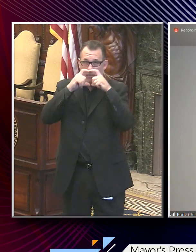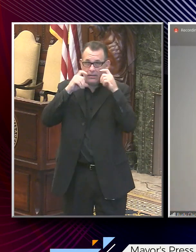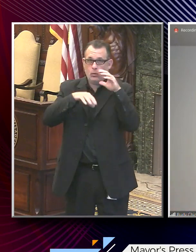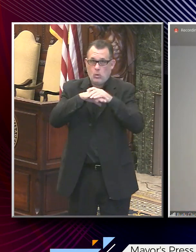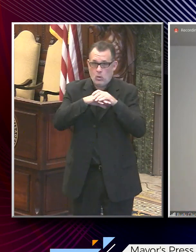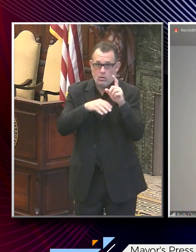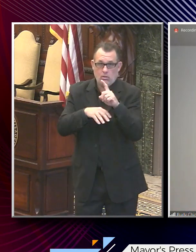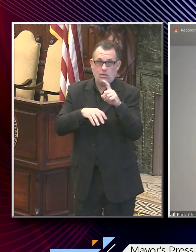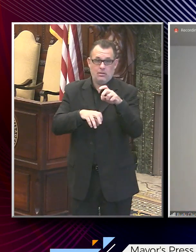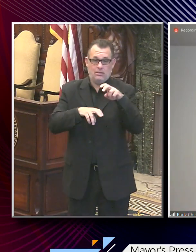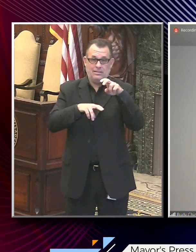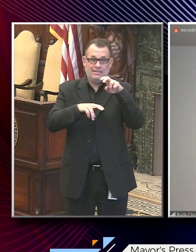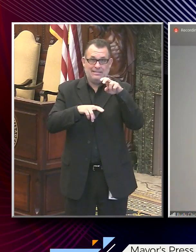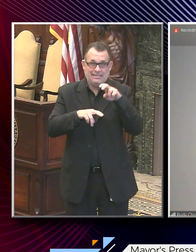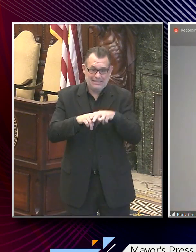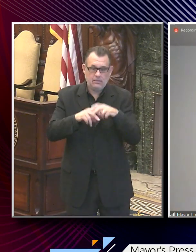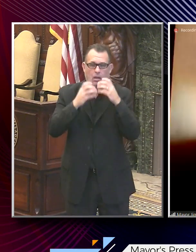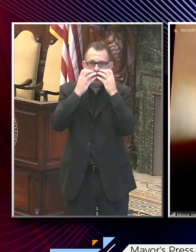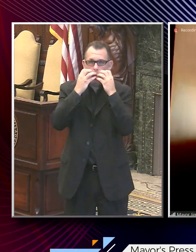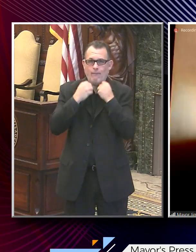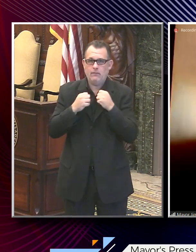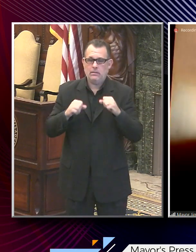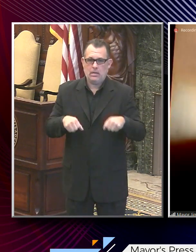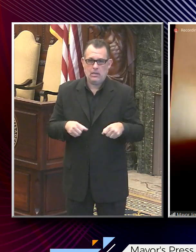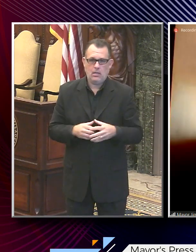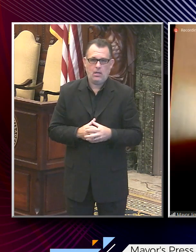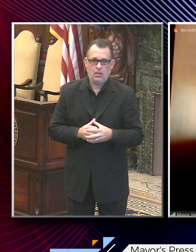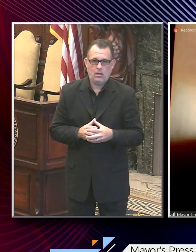a mask. Yes. All right, And, thank you. and tip.